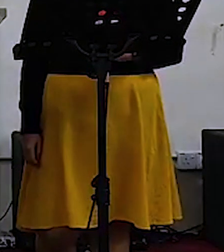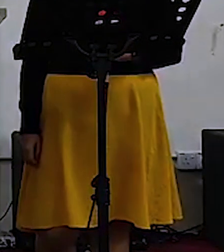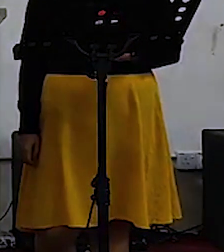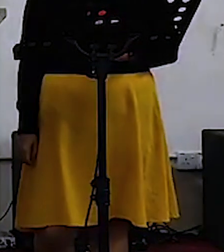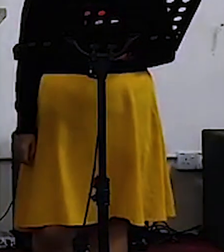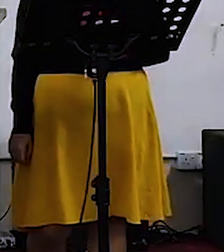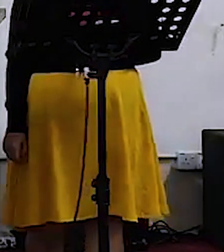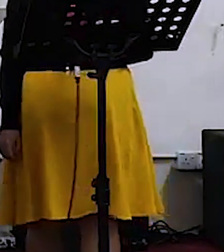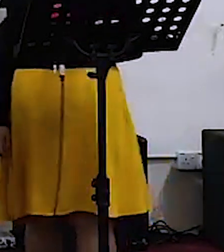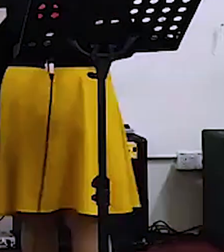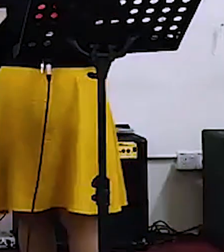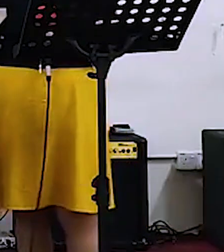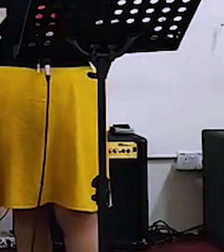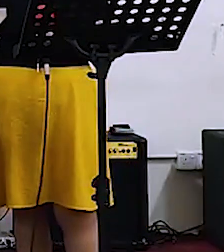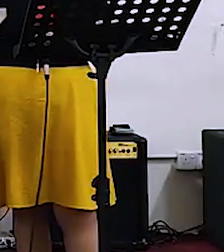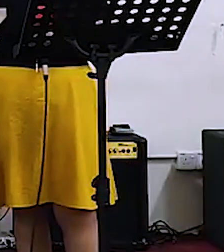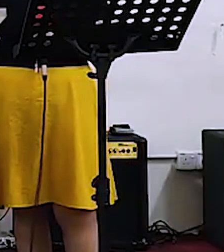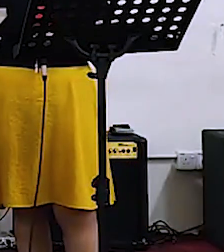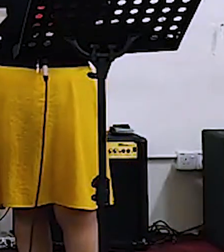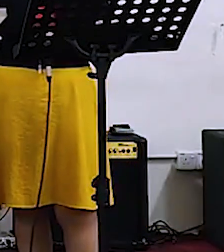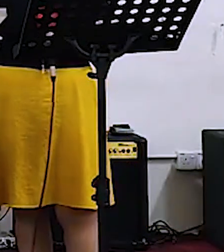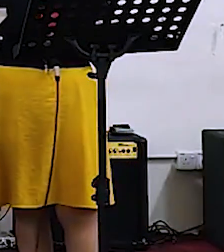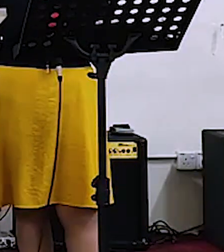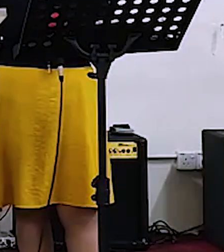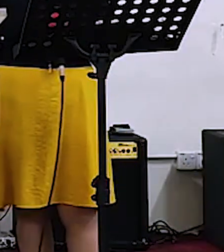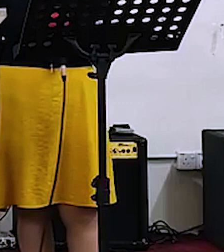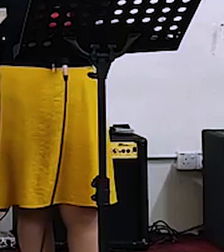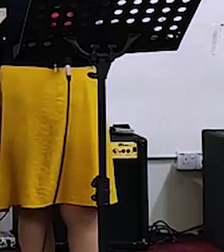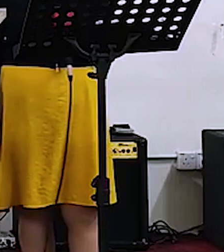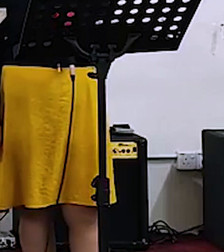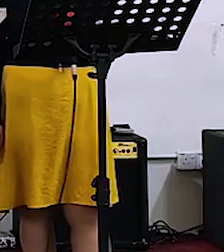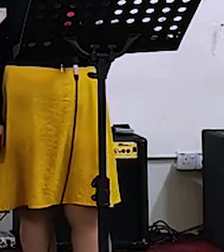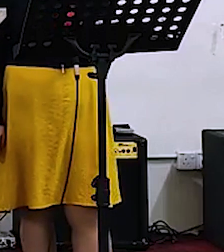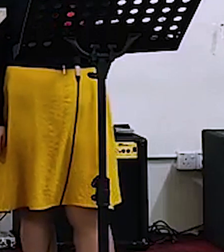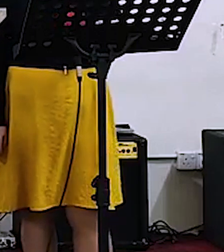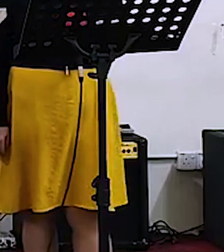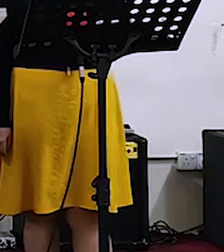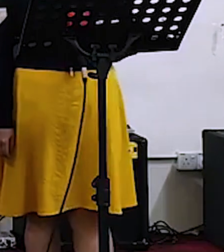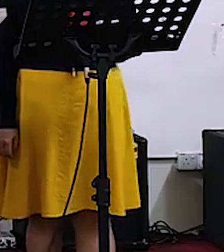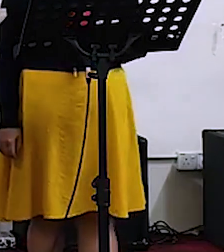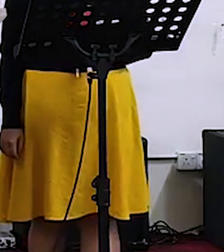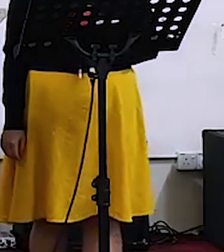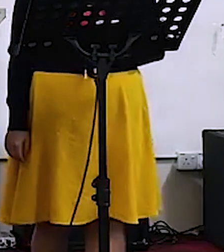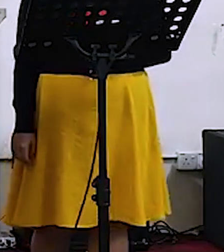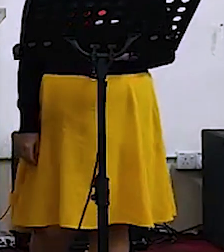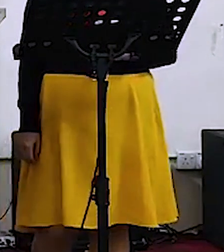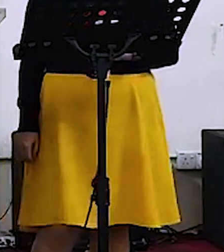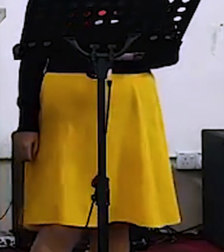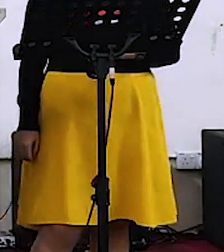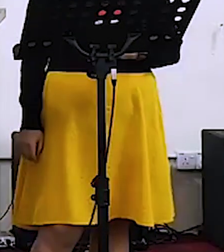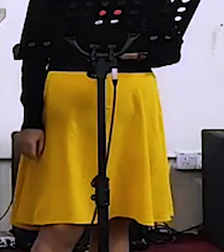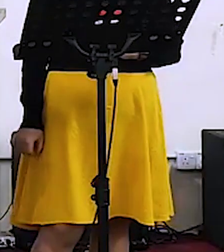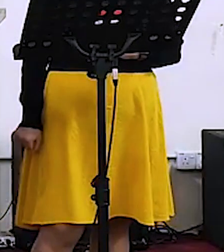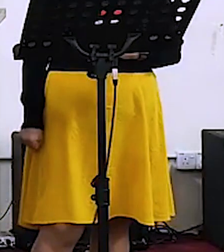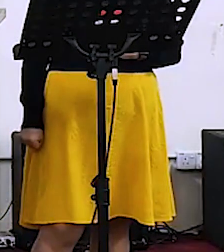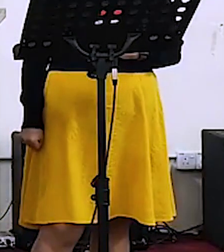say meditate. Meditate, meditate is more than belief. Okay, meditate is continuing to believe even when things is